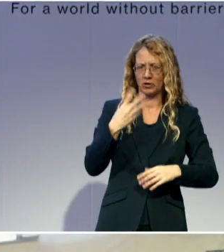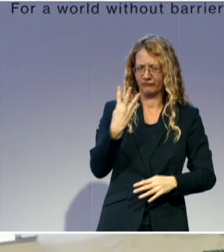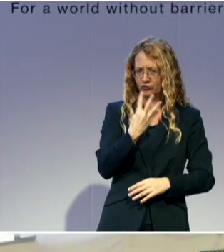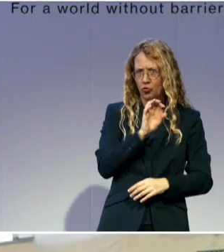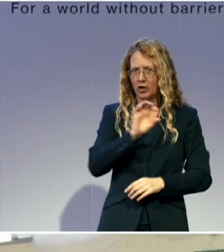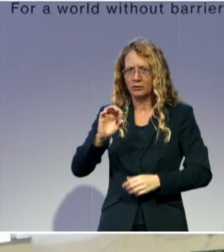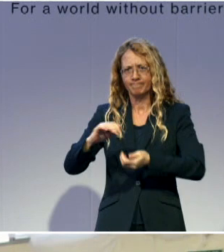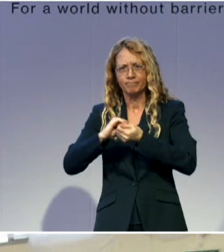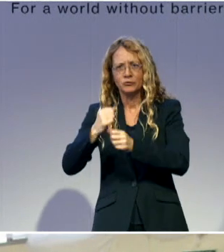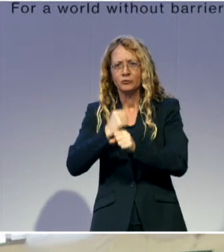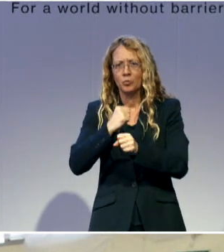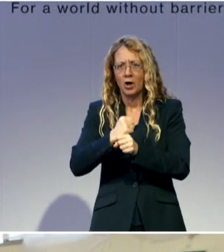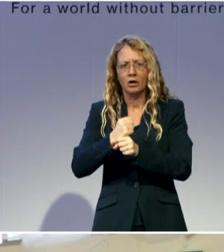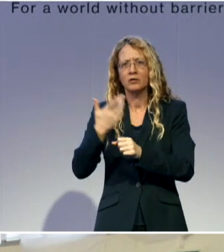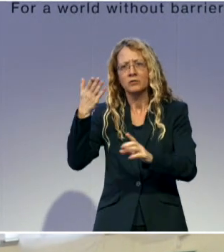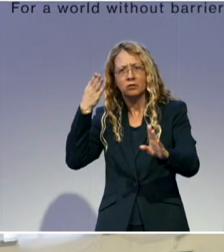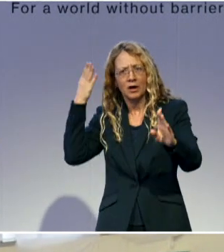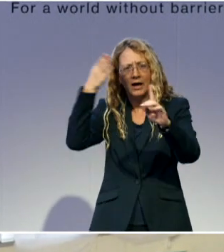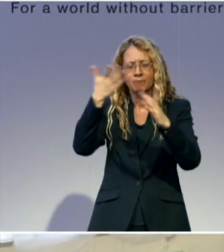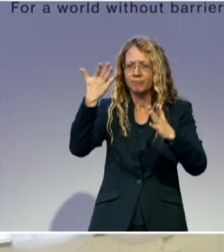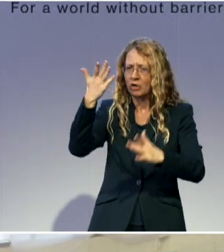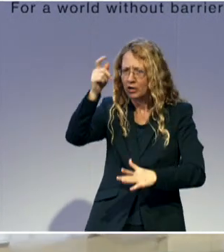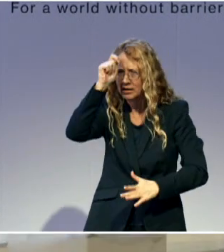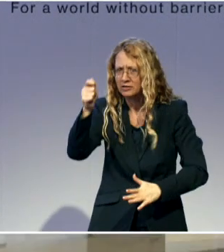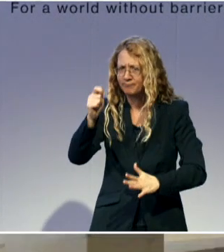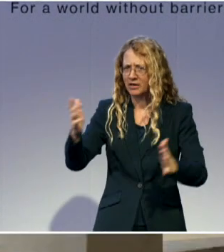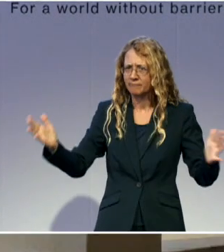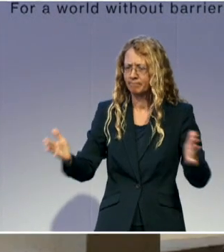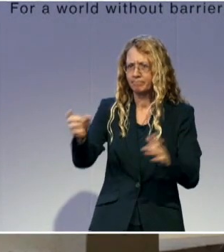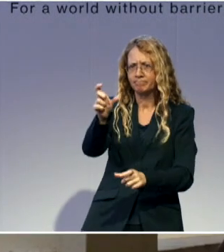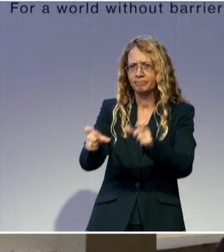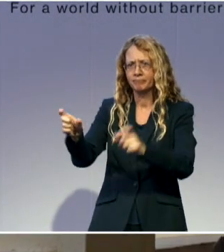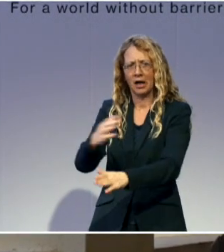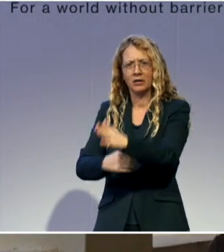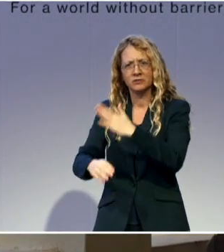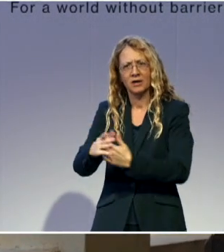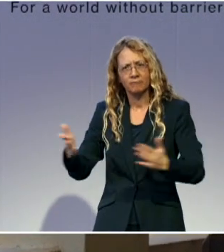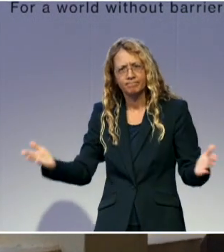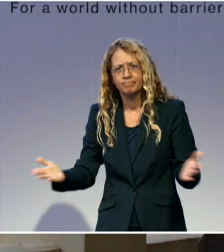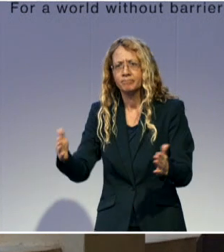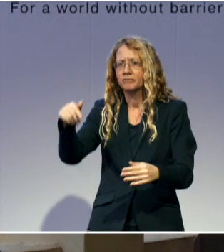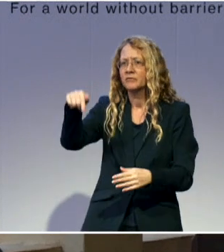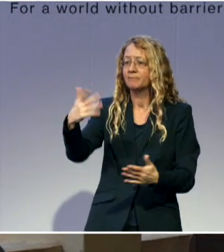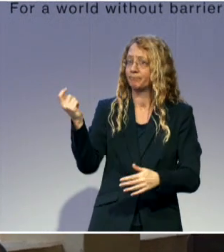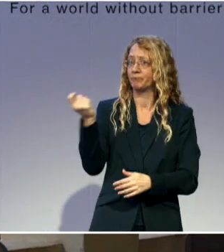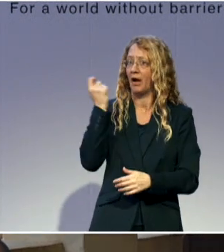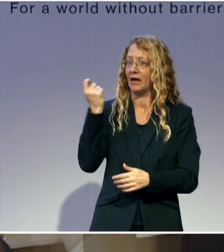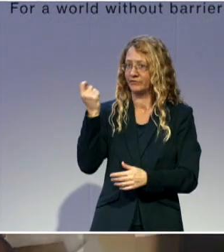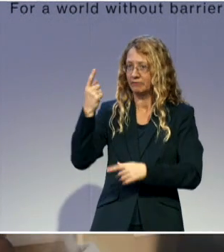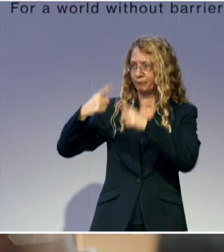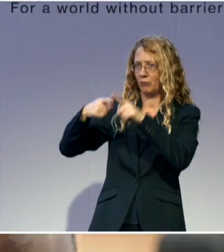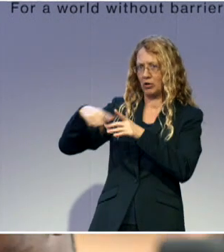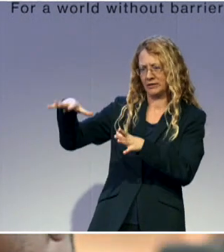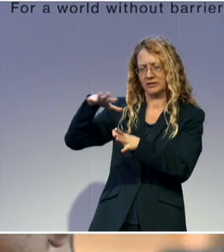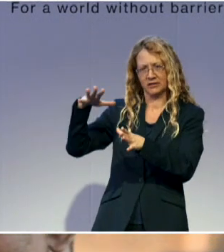the participation of persons with disabilities in Malawian politics. They engage with